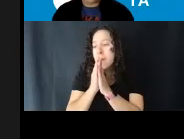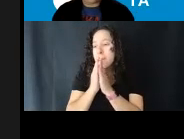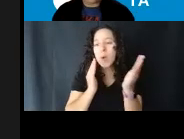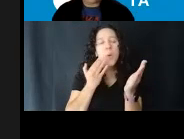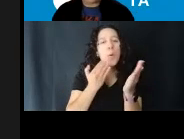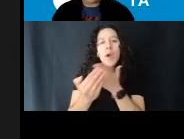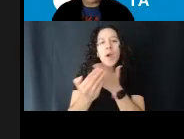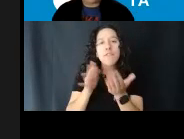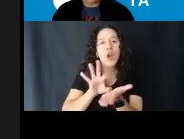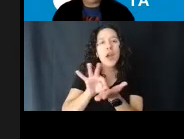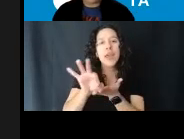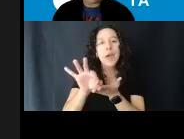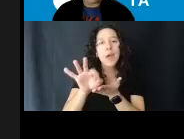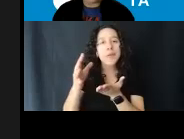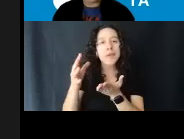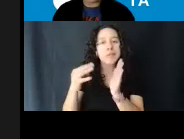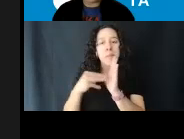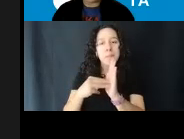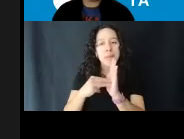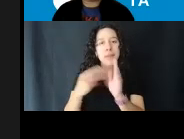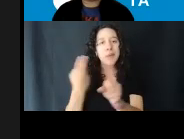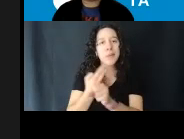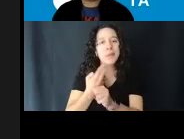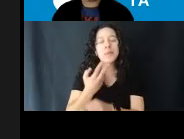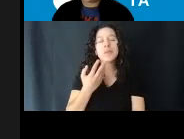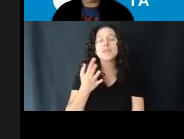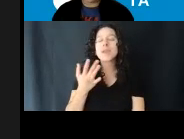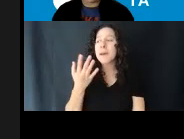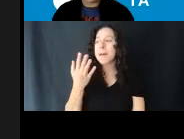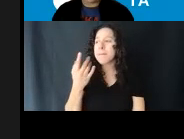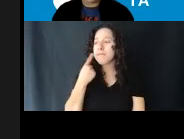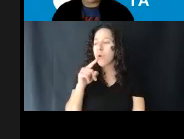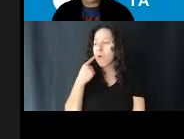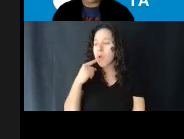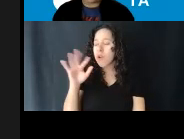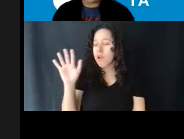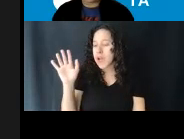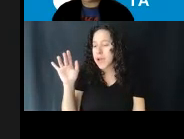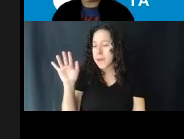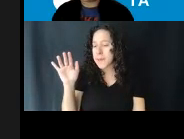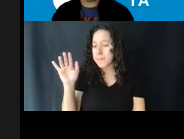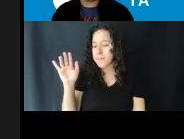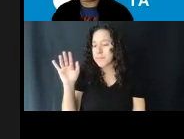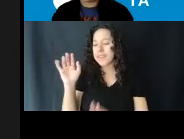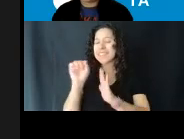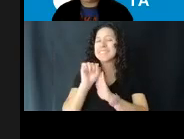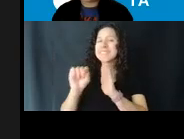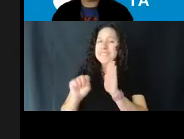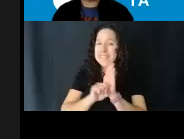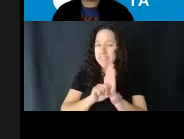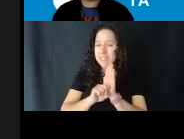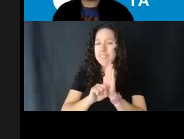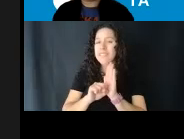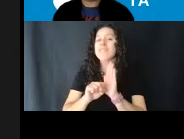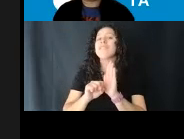whatever counting mechanisms that they might utilize for the state